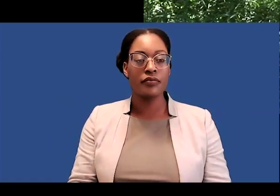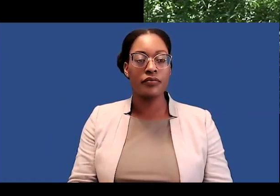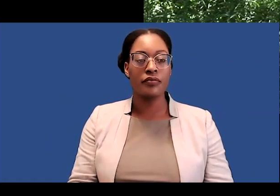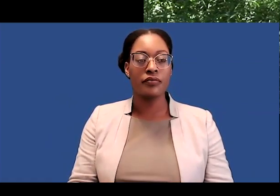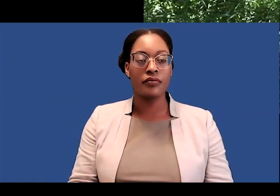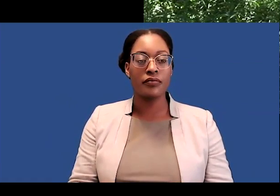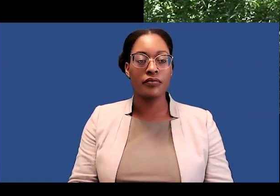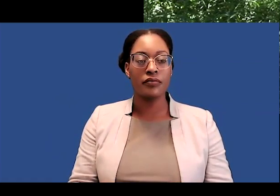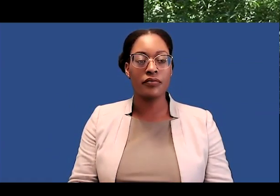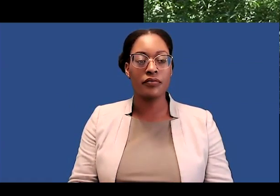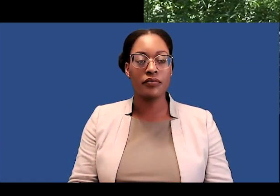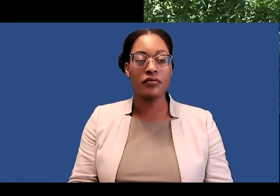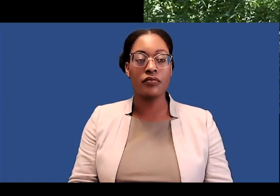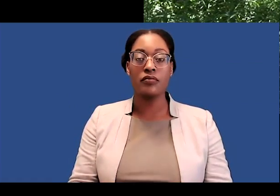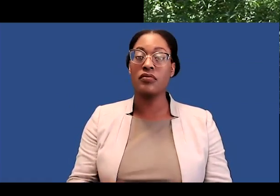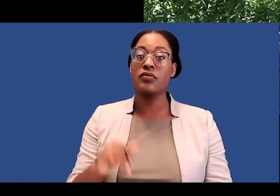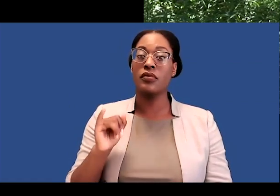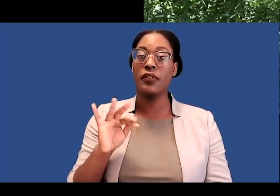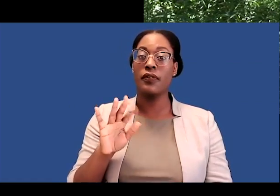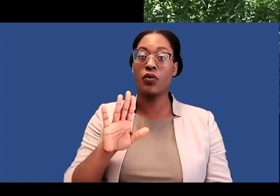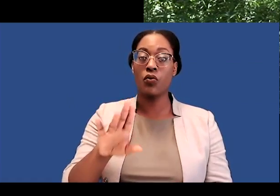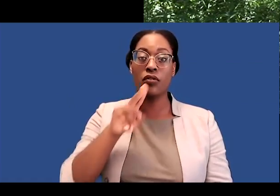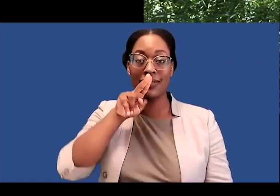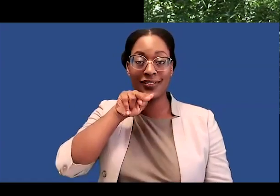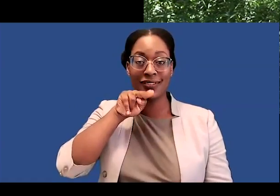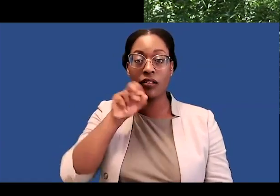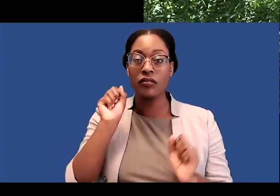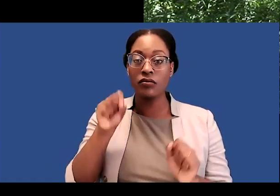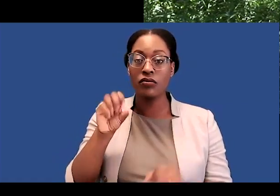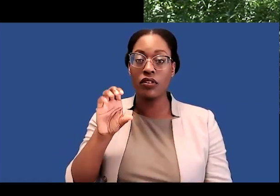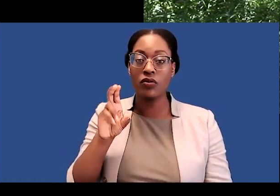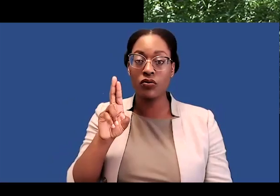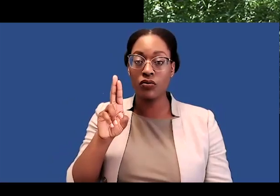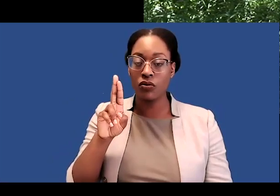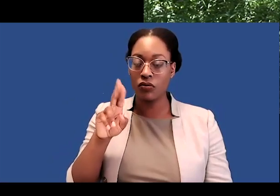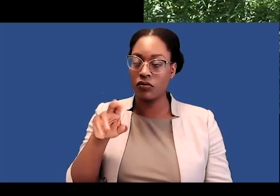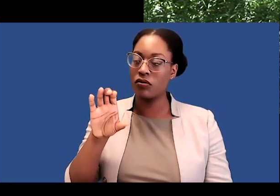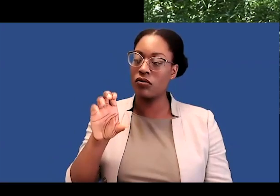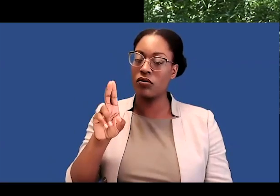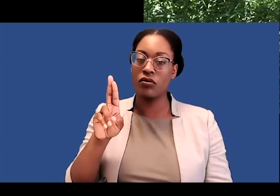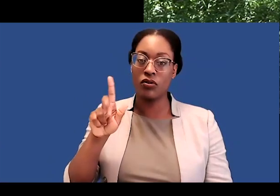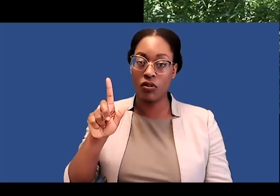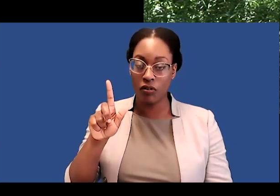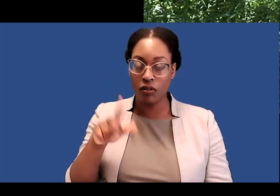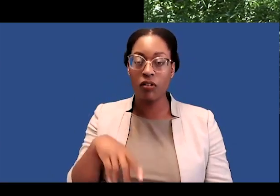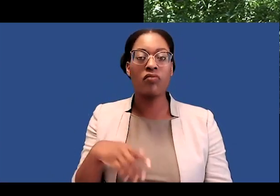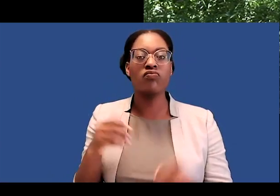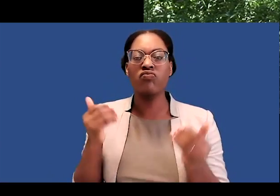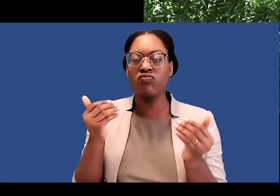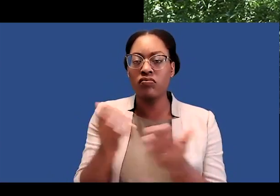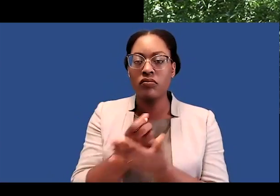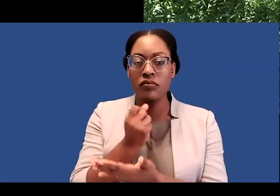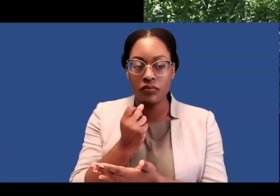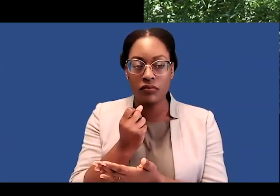So if you can curl your tongue, if you're one of those people that can curl the tongue so they come up on the sides, do that. Slightly stick